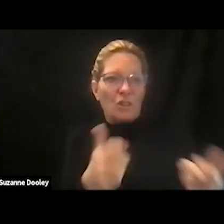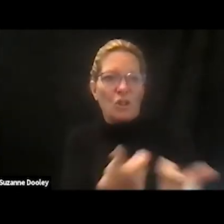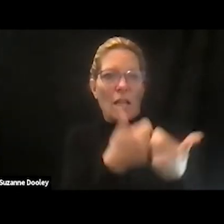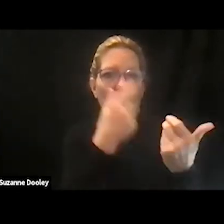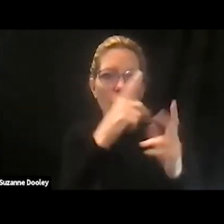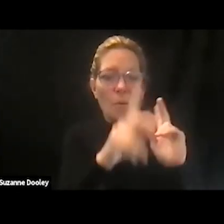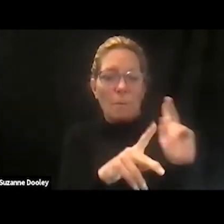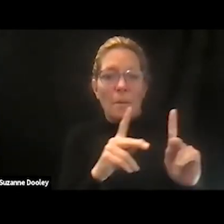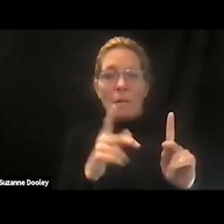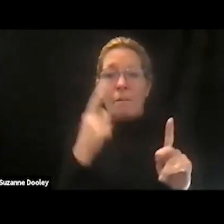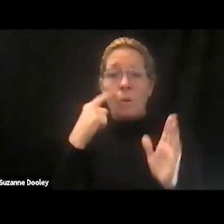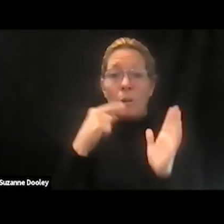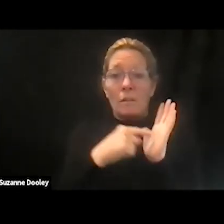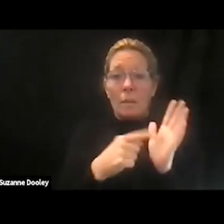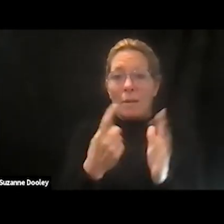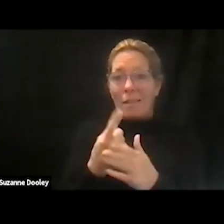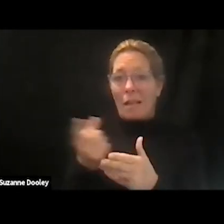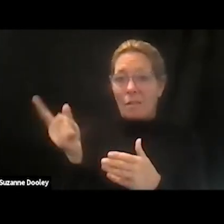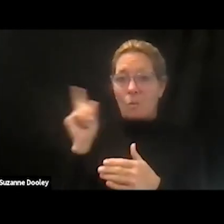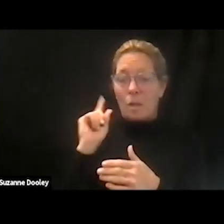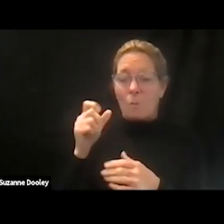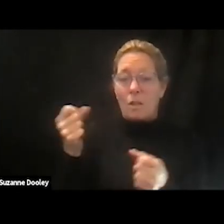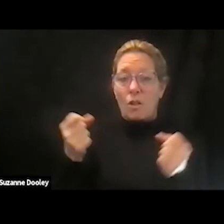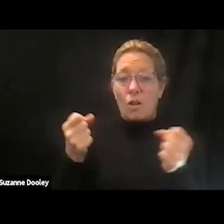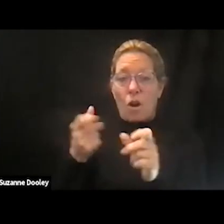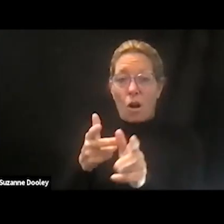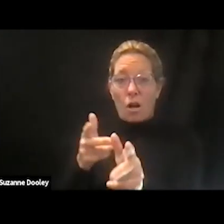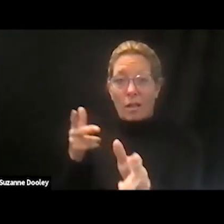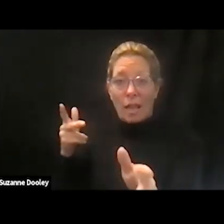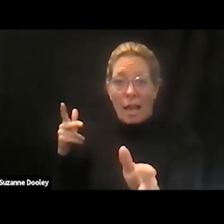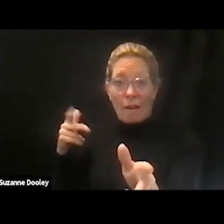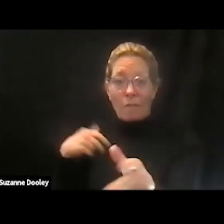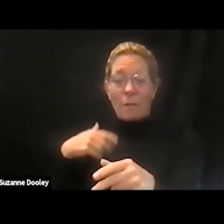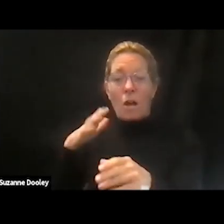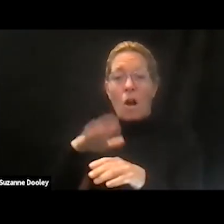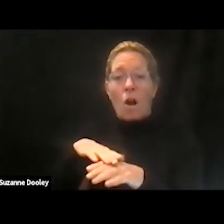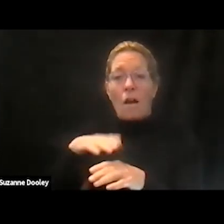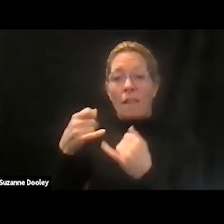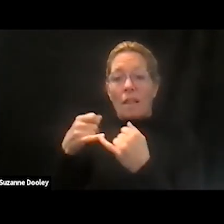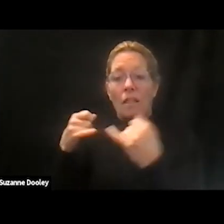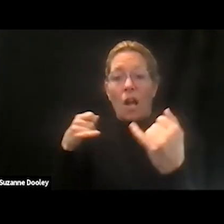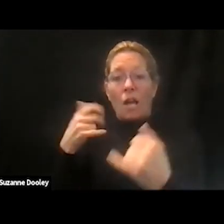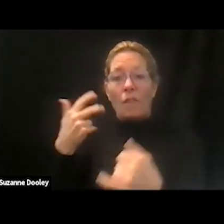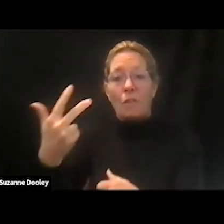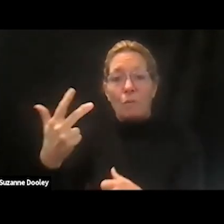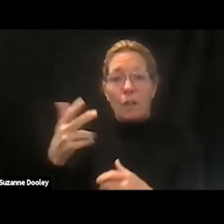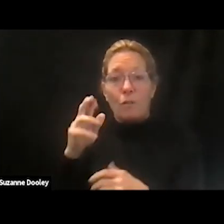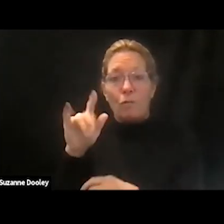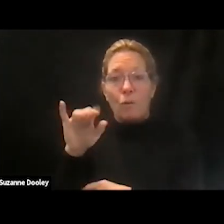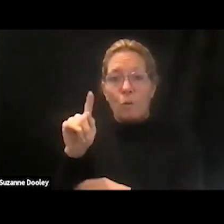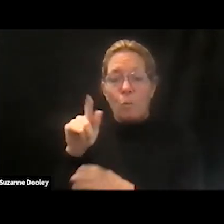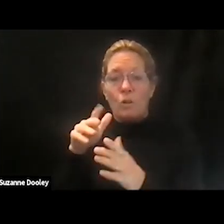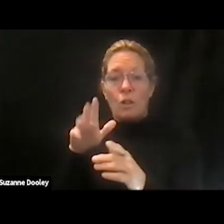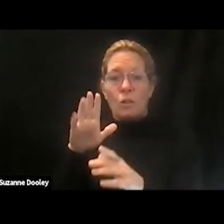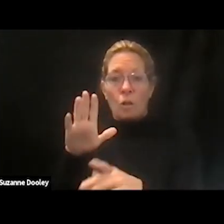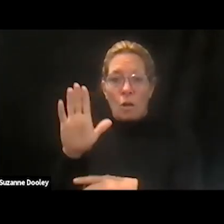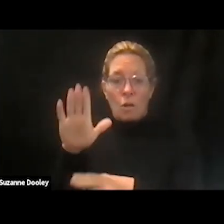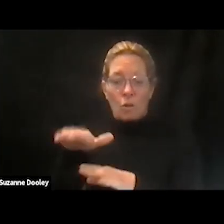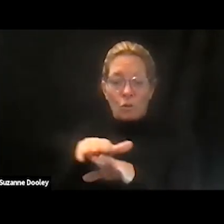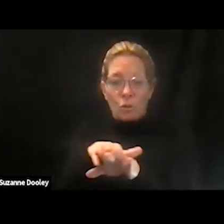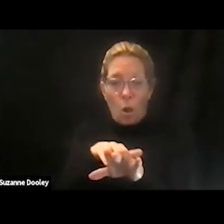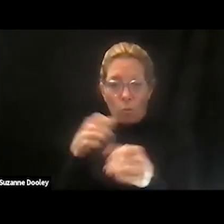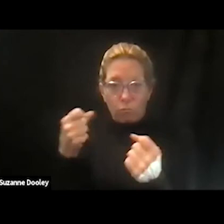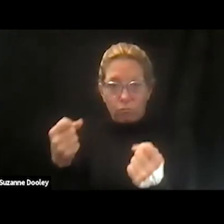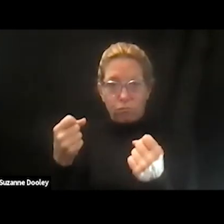Like last weekend, I was in a car caravan protest along the Line 3 route, right? And we just slowed down to the minimum speed limit and just drove at that speed